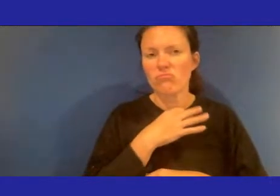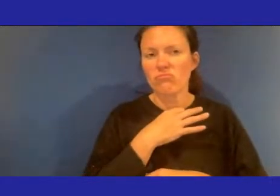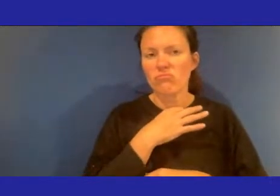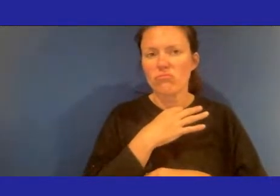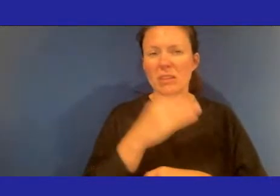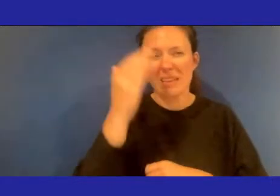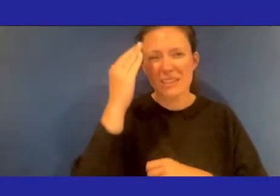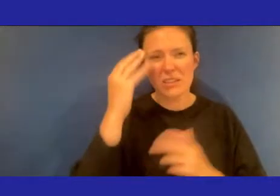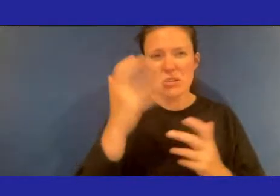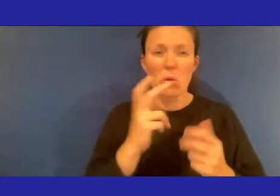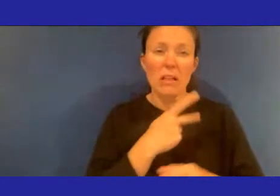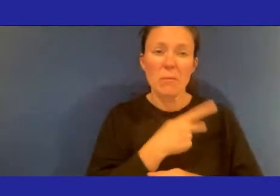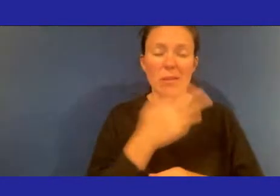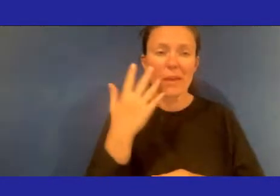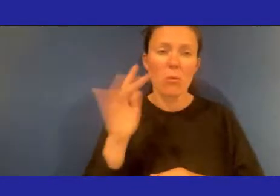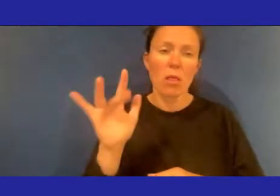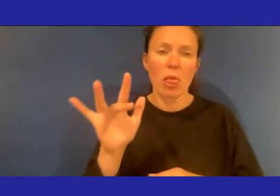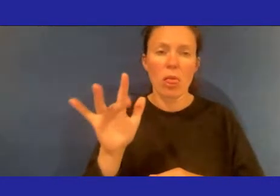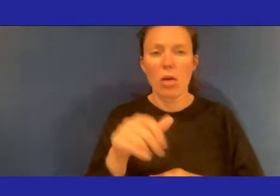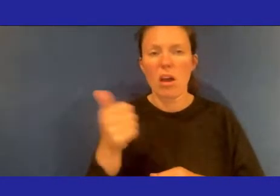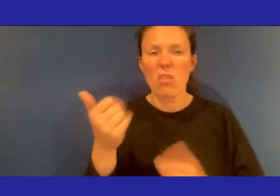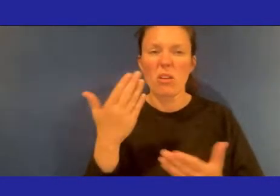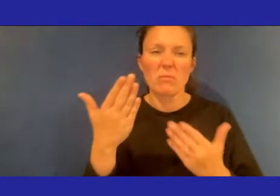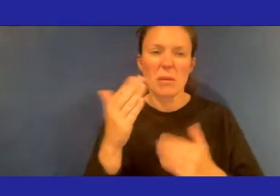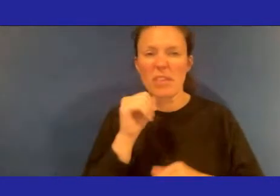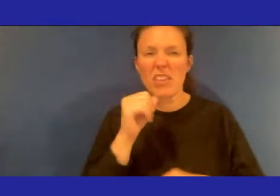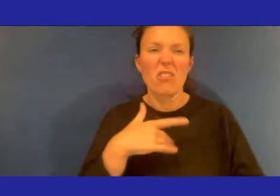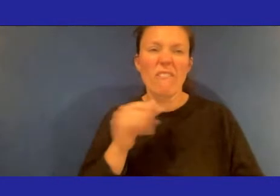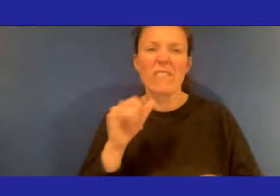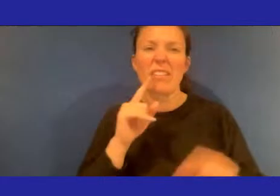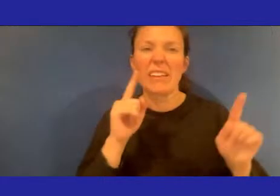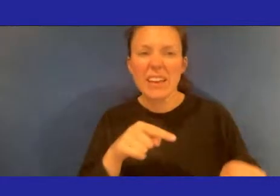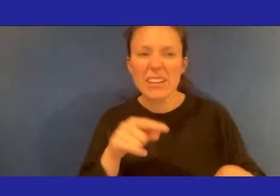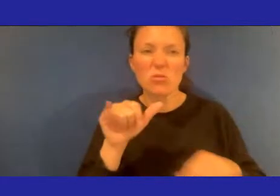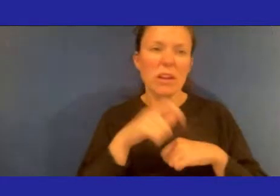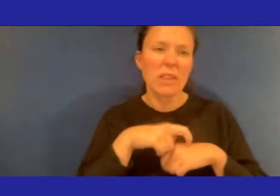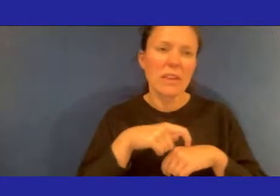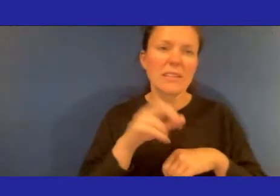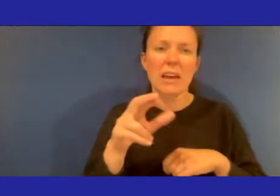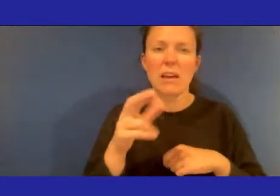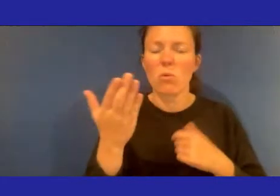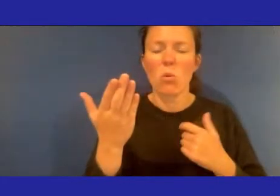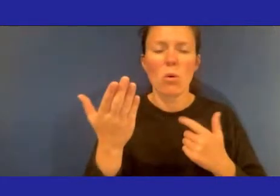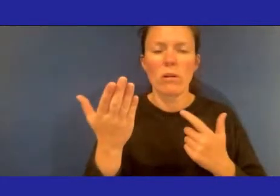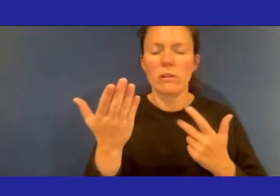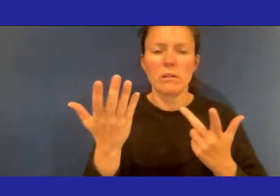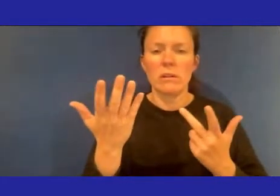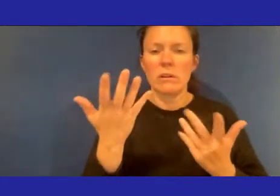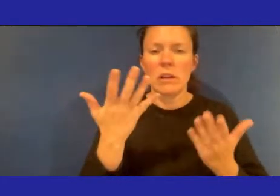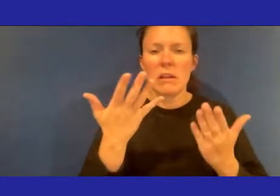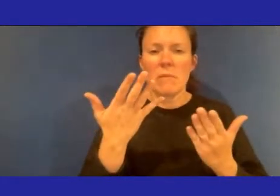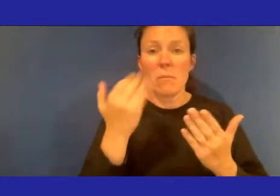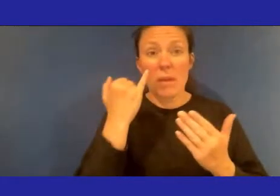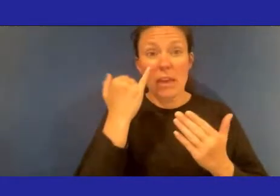who will click other because they may not want to answer, or if they also have an option to say something else.